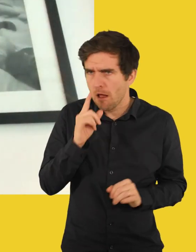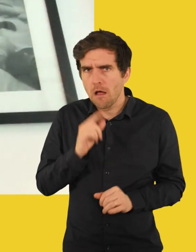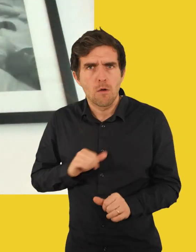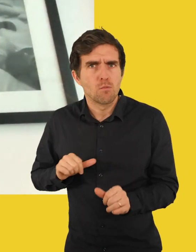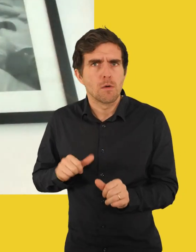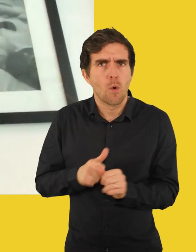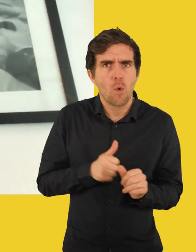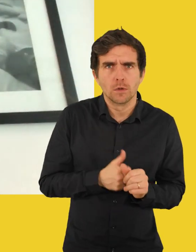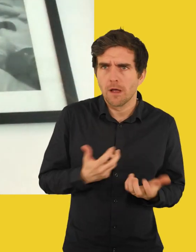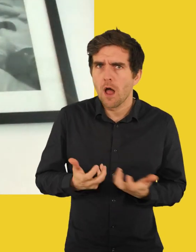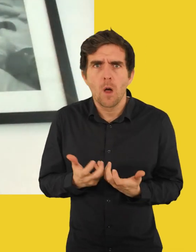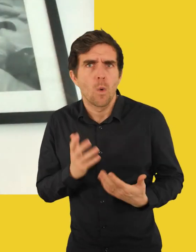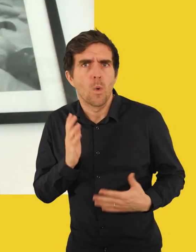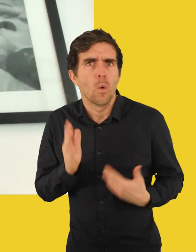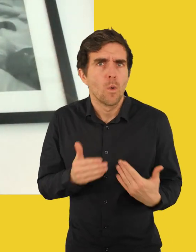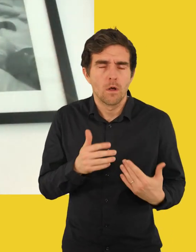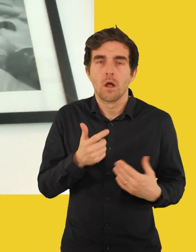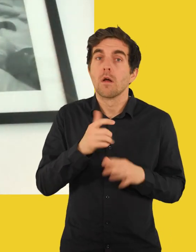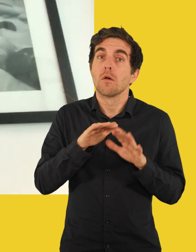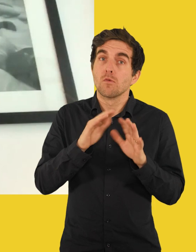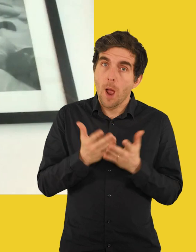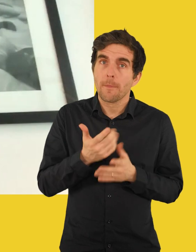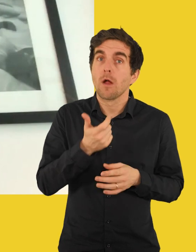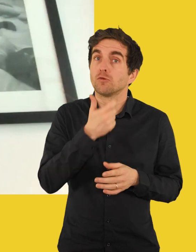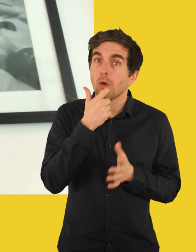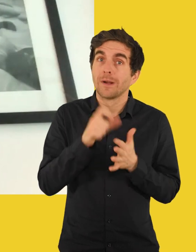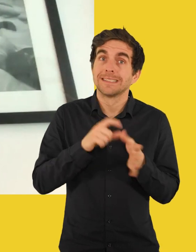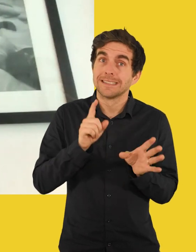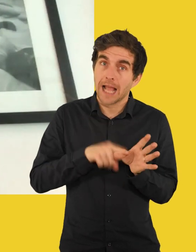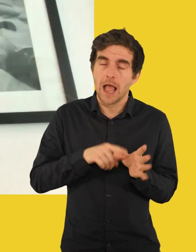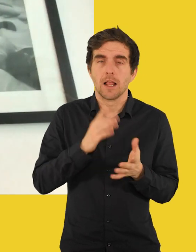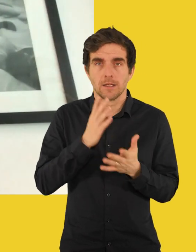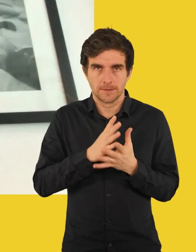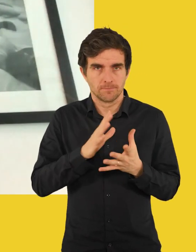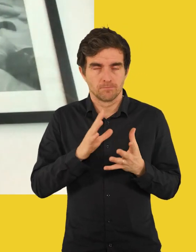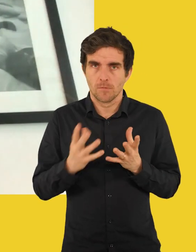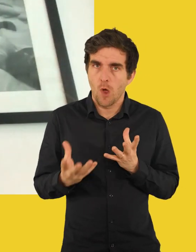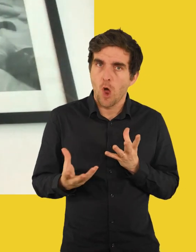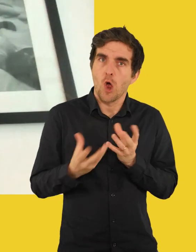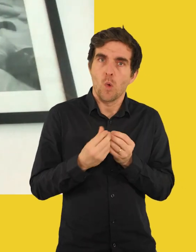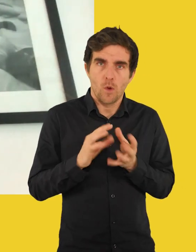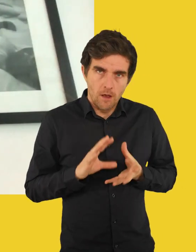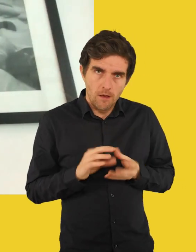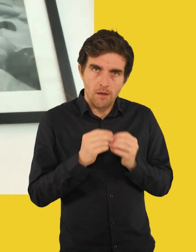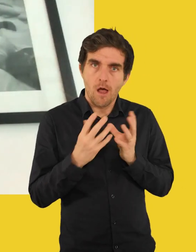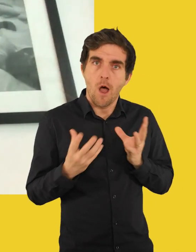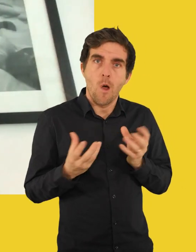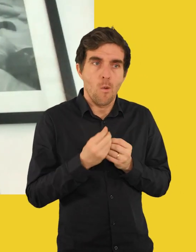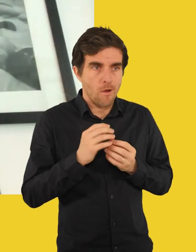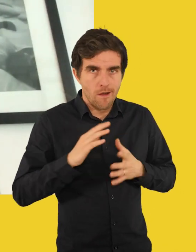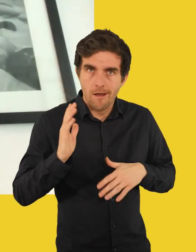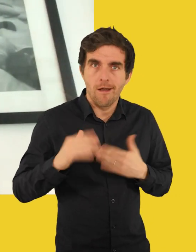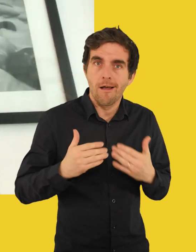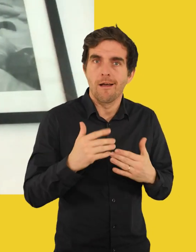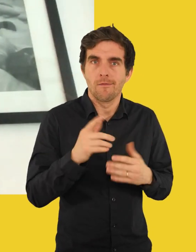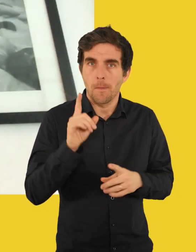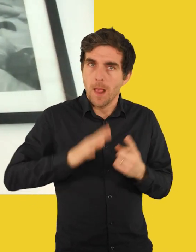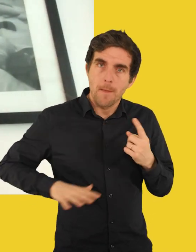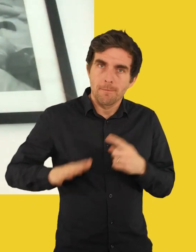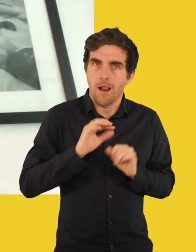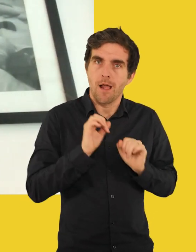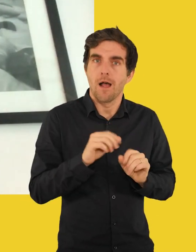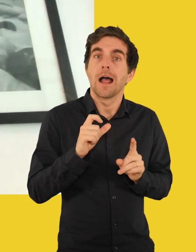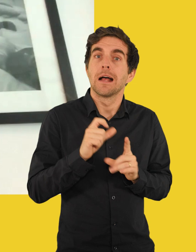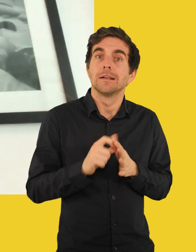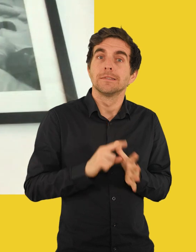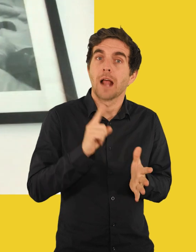and support each other in this work. Global Doughnut Days is both co-designed and co-created by